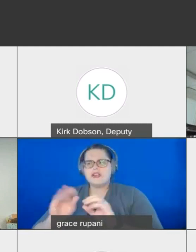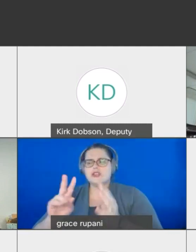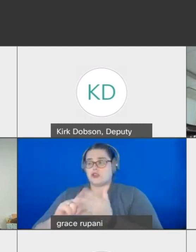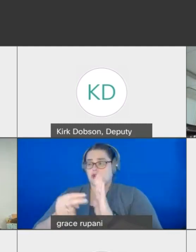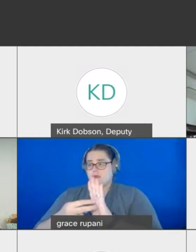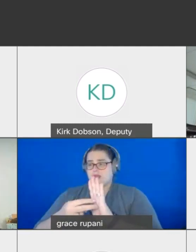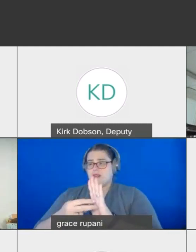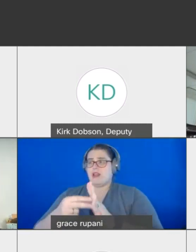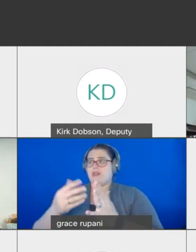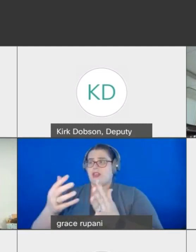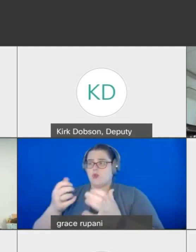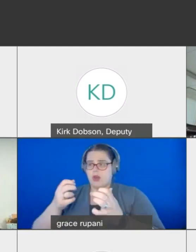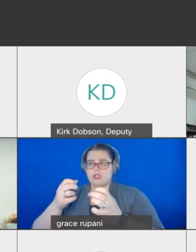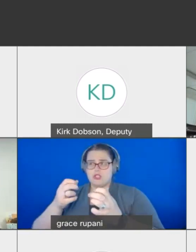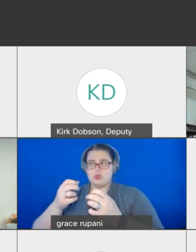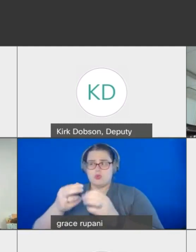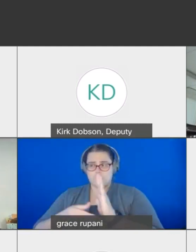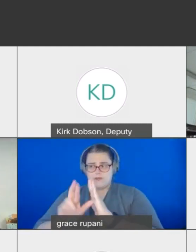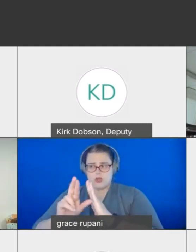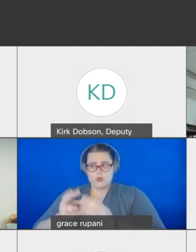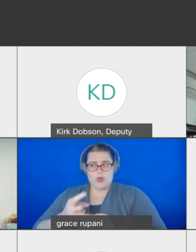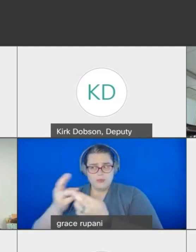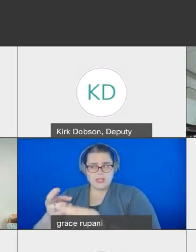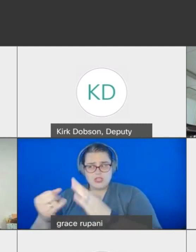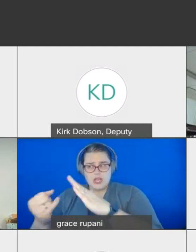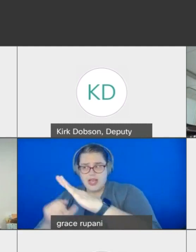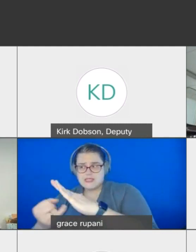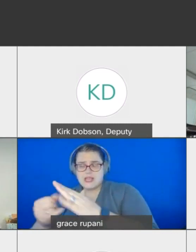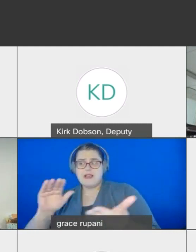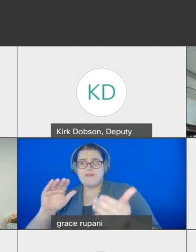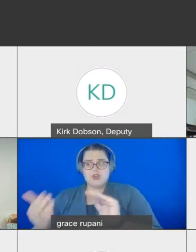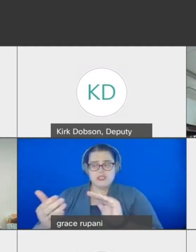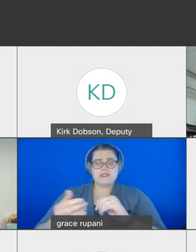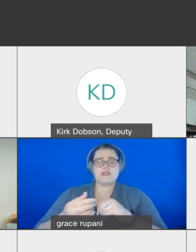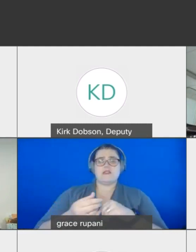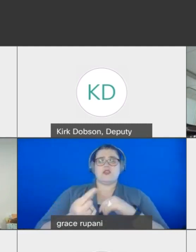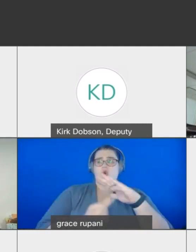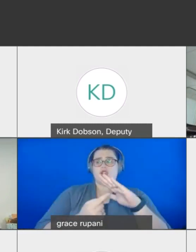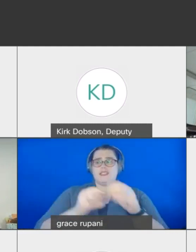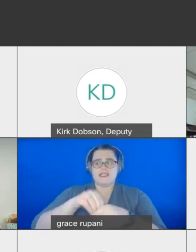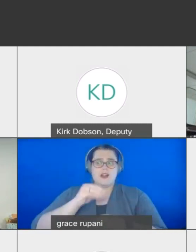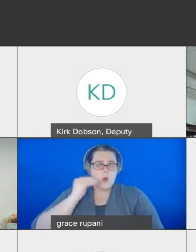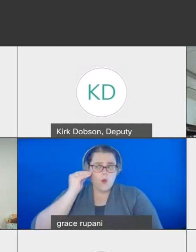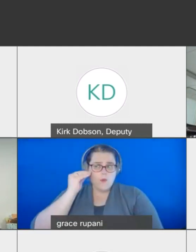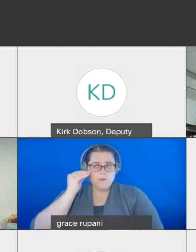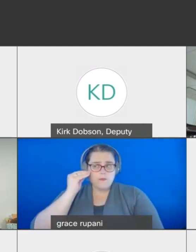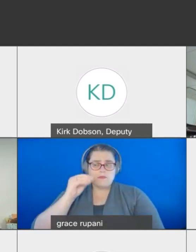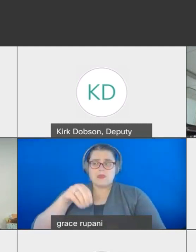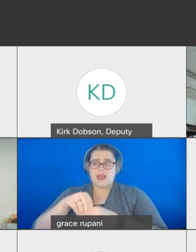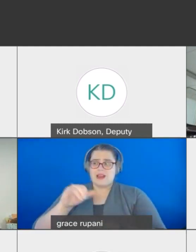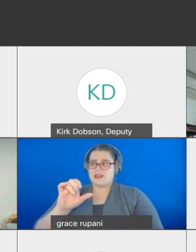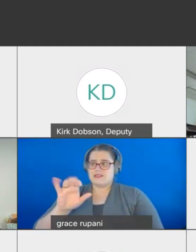our recommendations for cohorting those that are isolated versus quarantined in a home in an ICF setting? And I'm happy to go